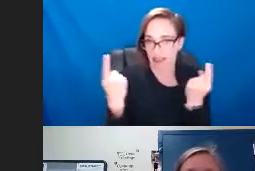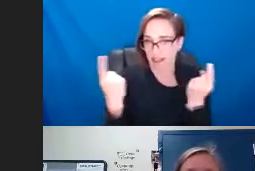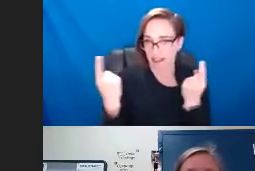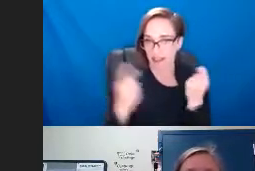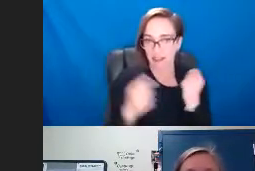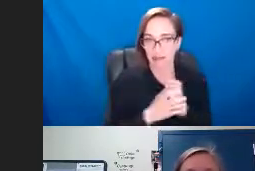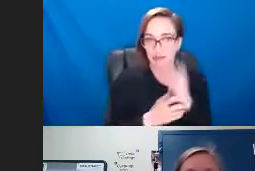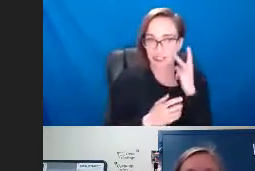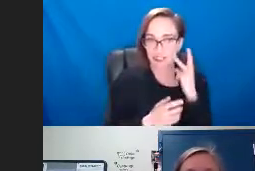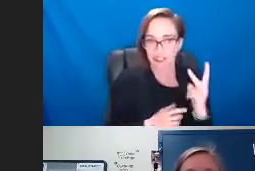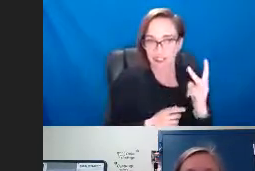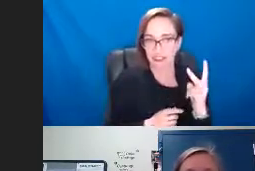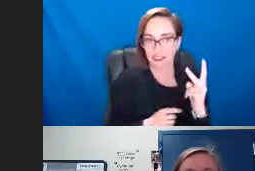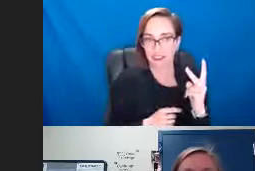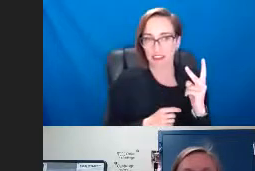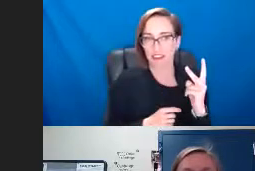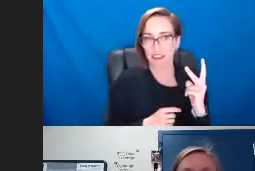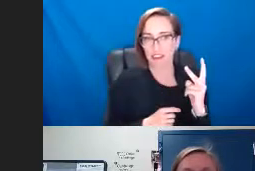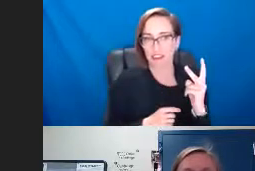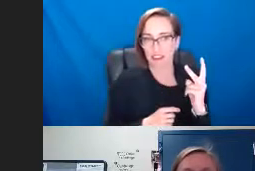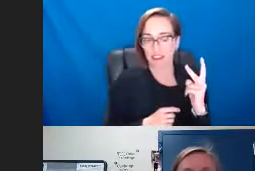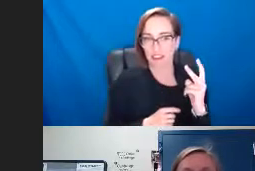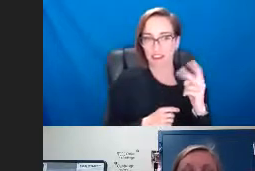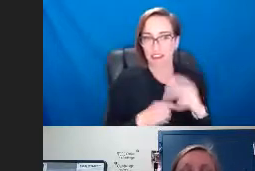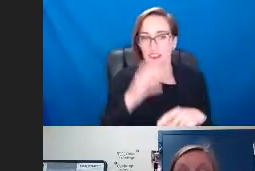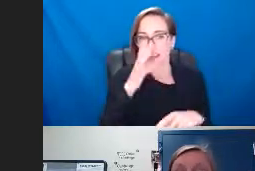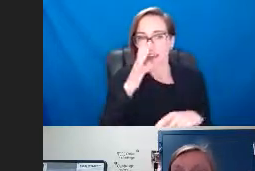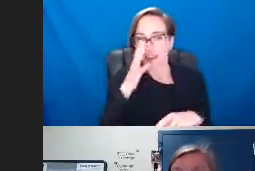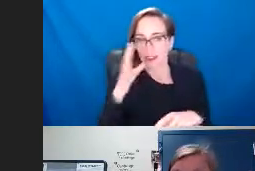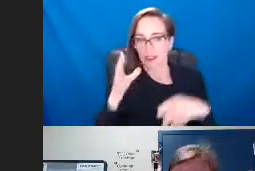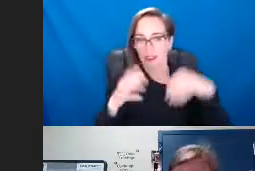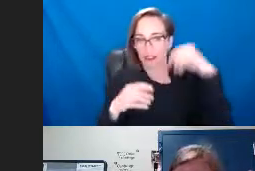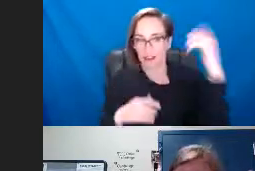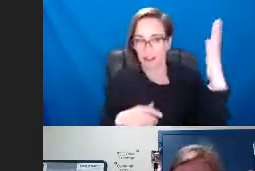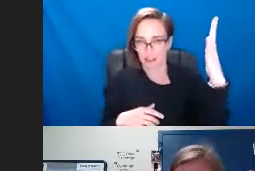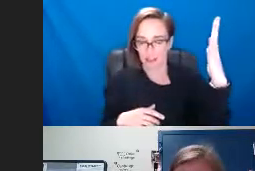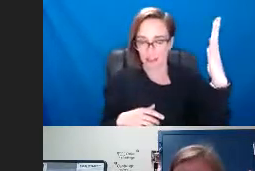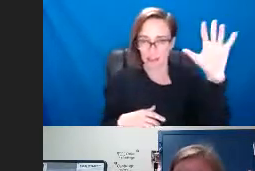can see that the woman on the right has her hand up in the shape of the sign for tree.